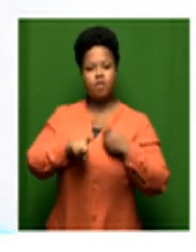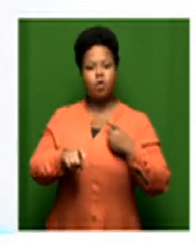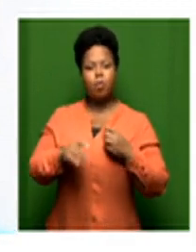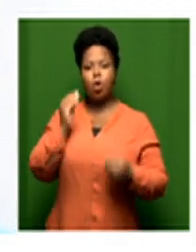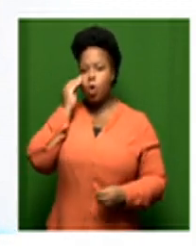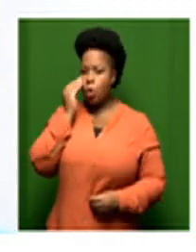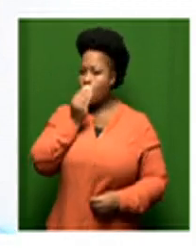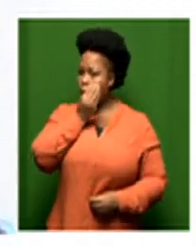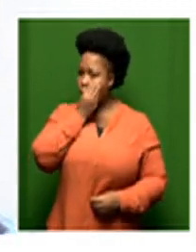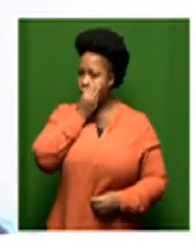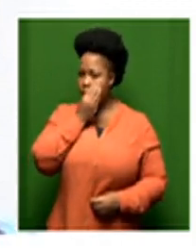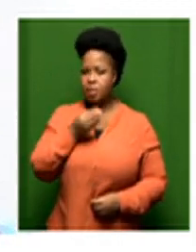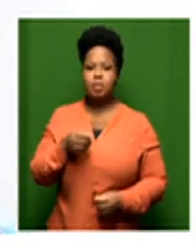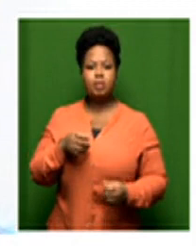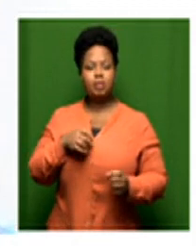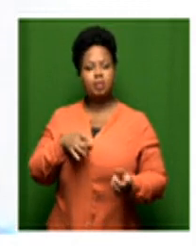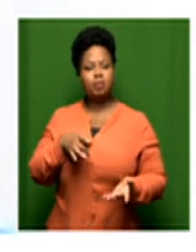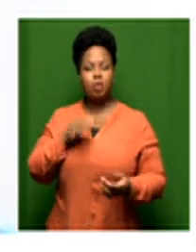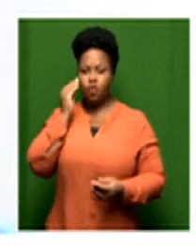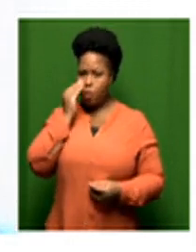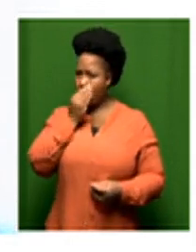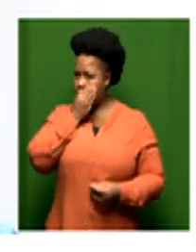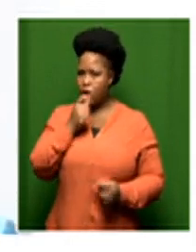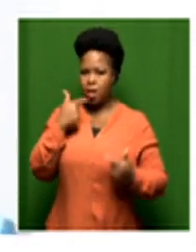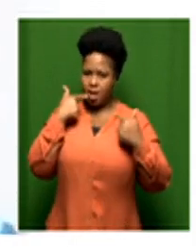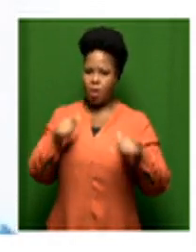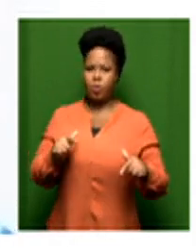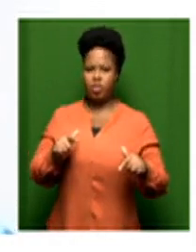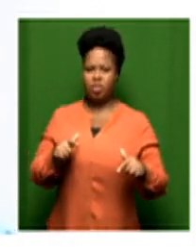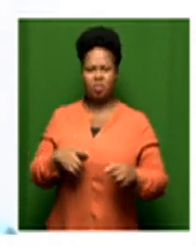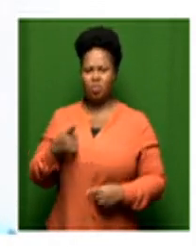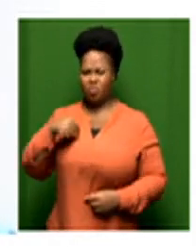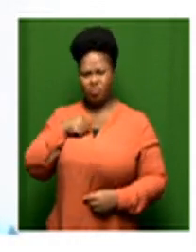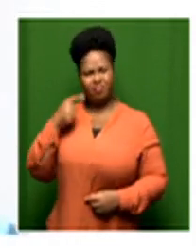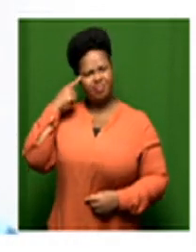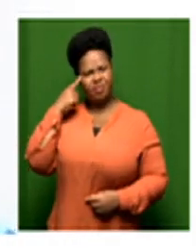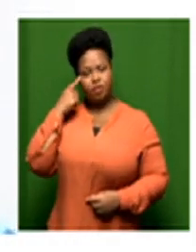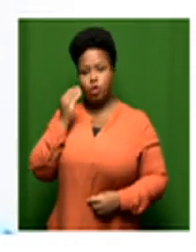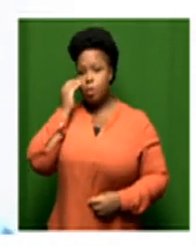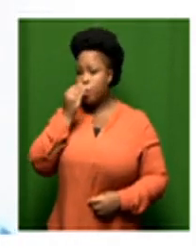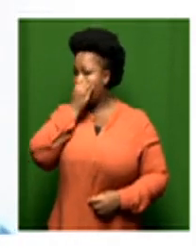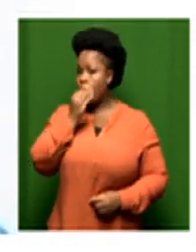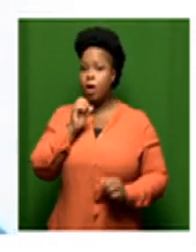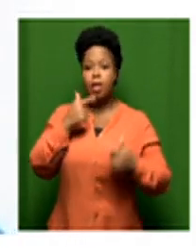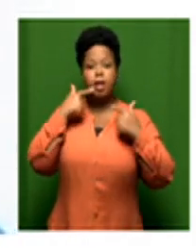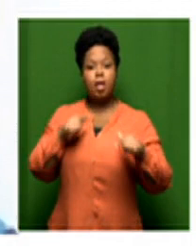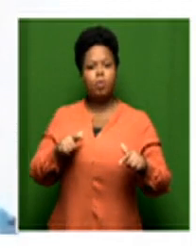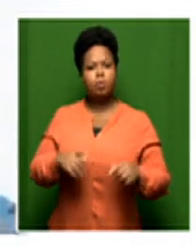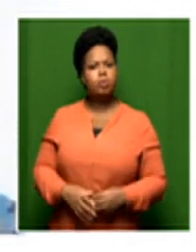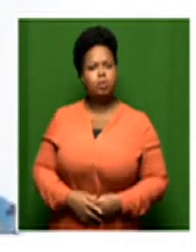Khoi language. It derives from the Khoi language. And our view is that if it is in Khoi